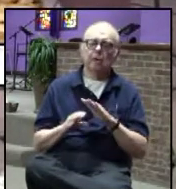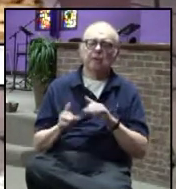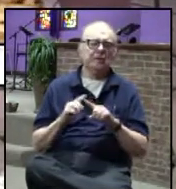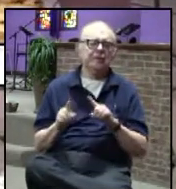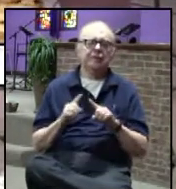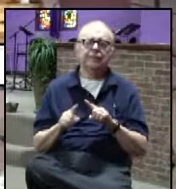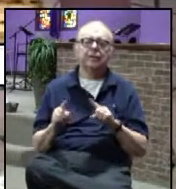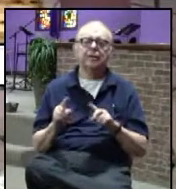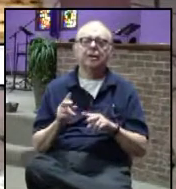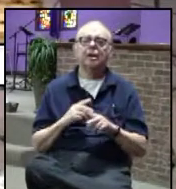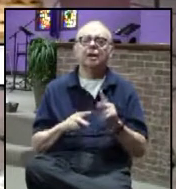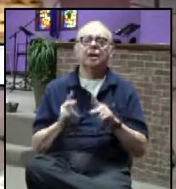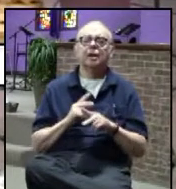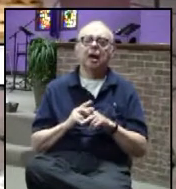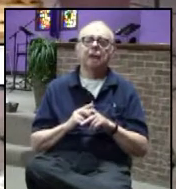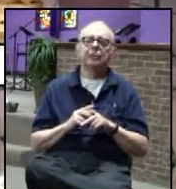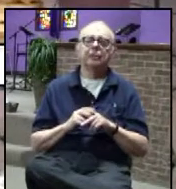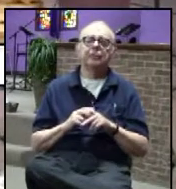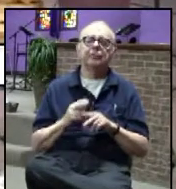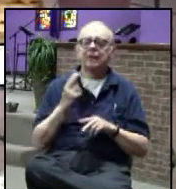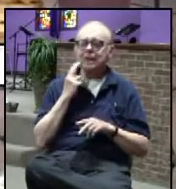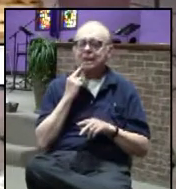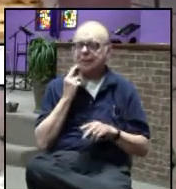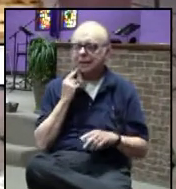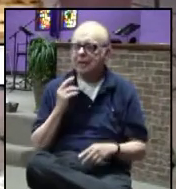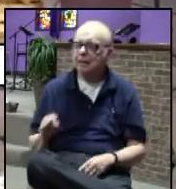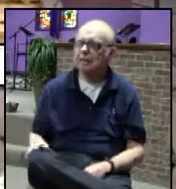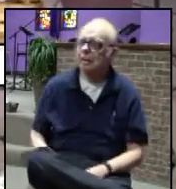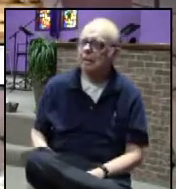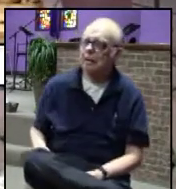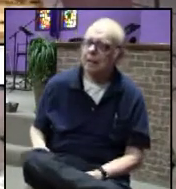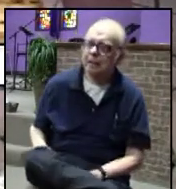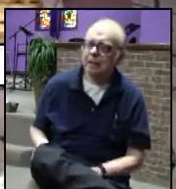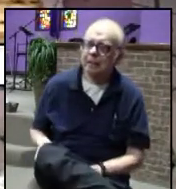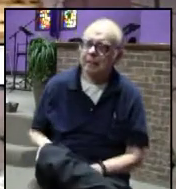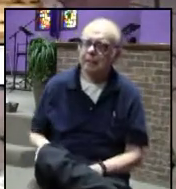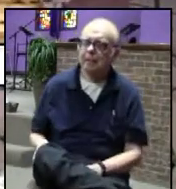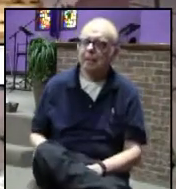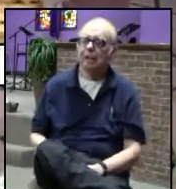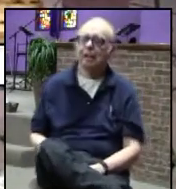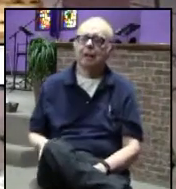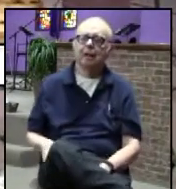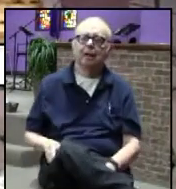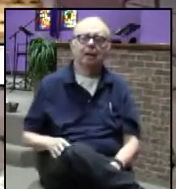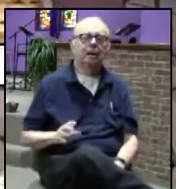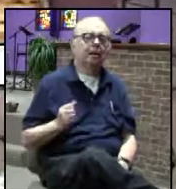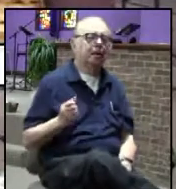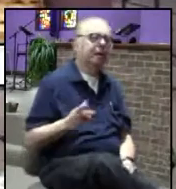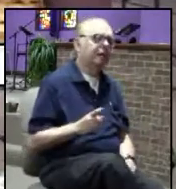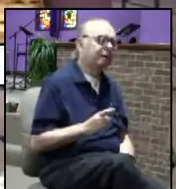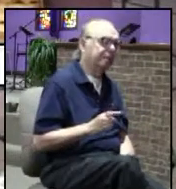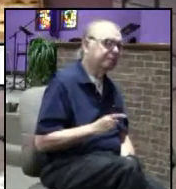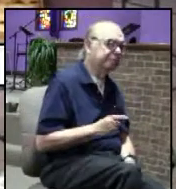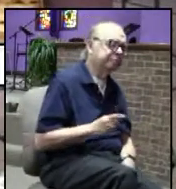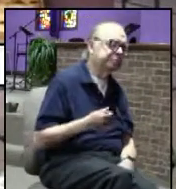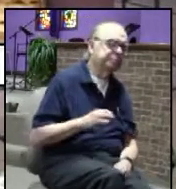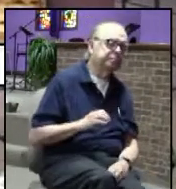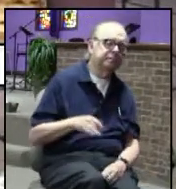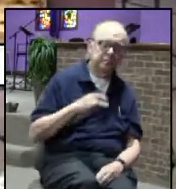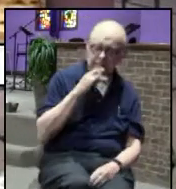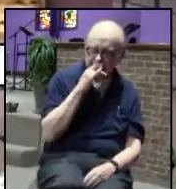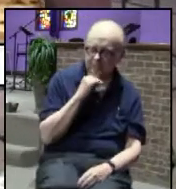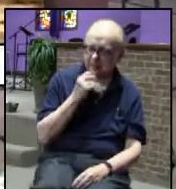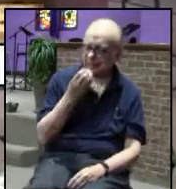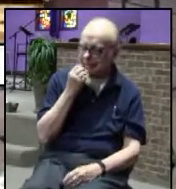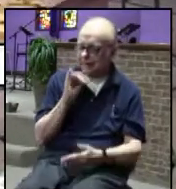Smarties, I don't know, robin eggs, and all this stuff that my grandkids and Mark haven't eaten yet.